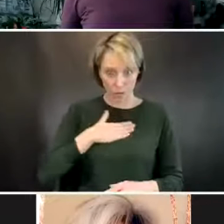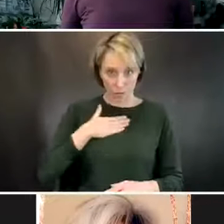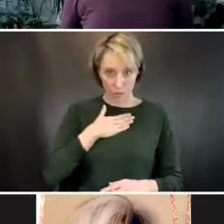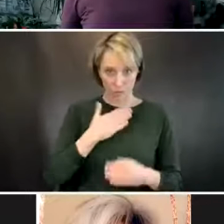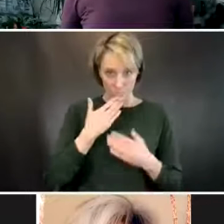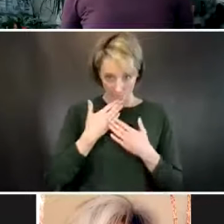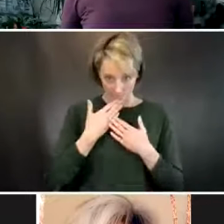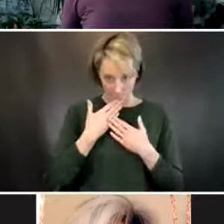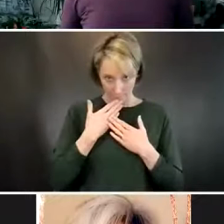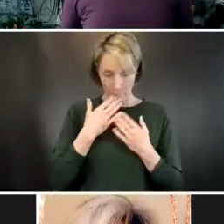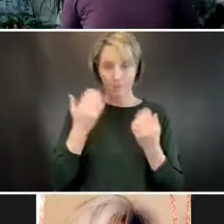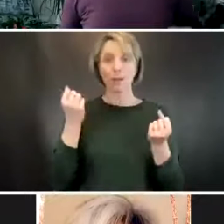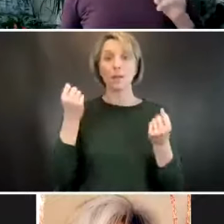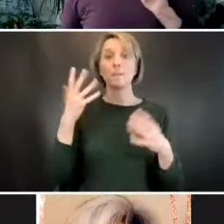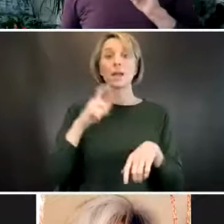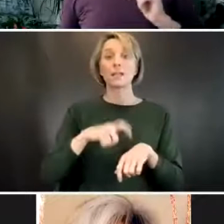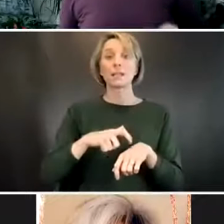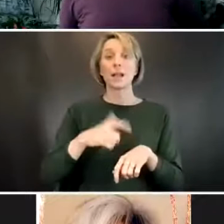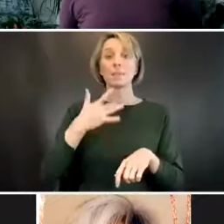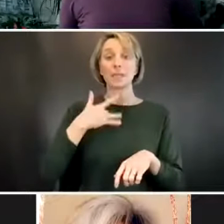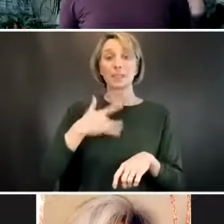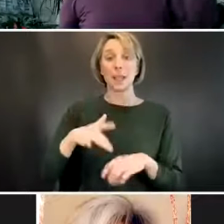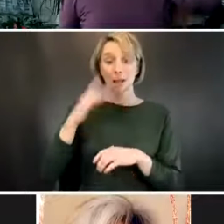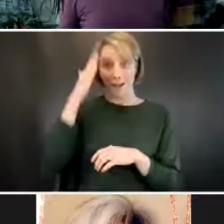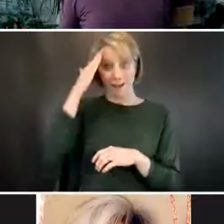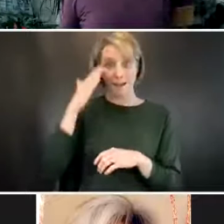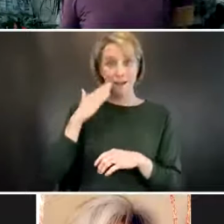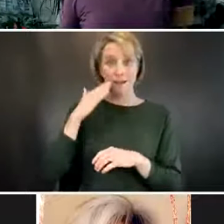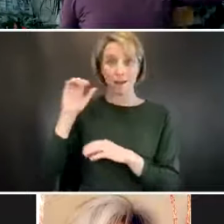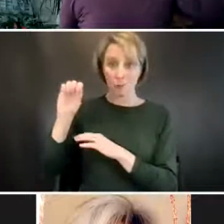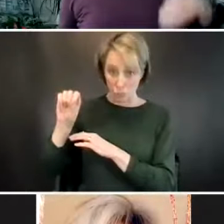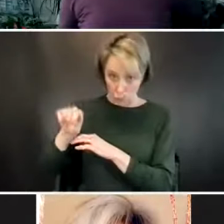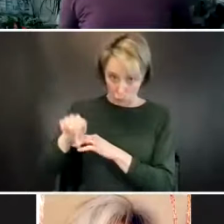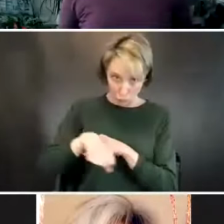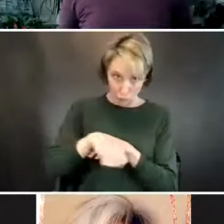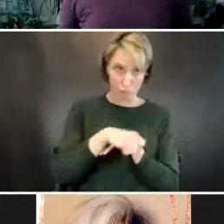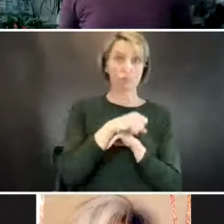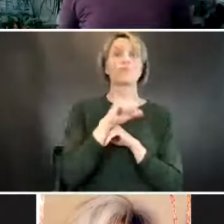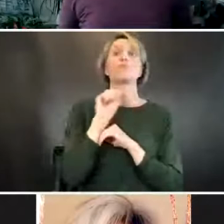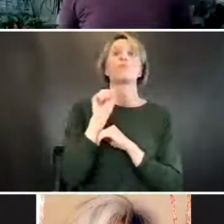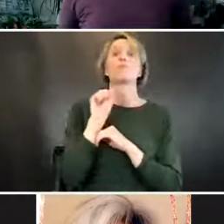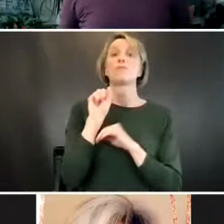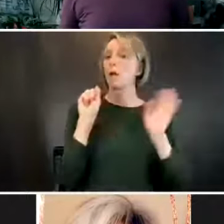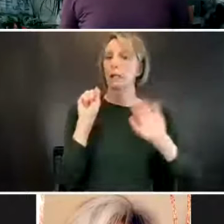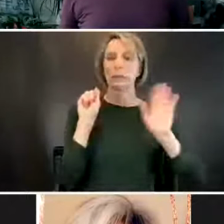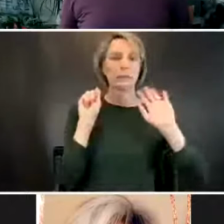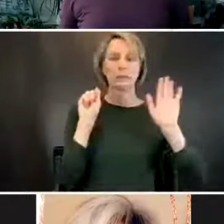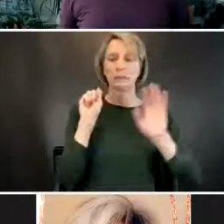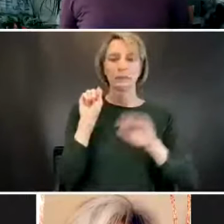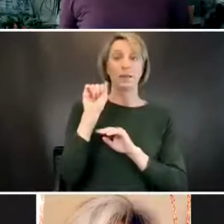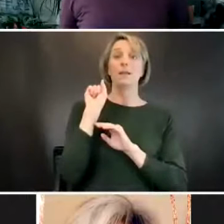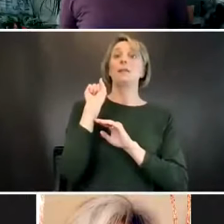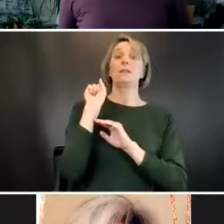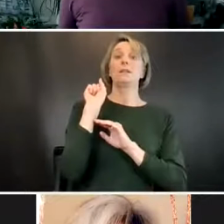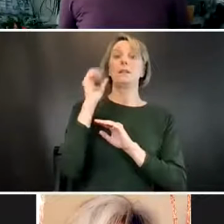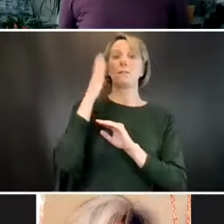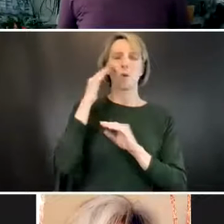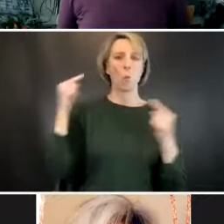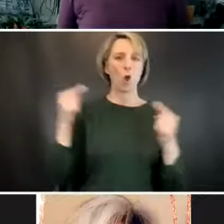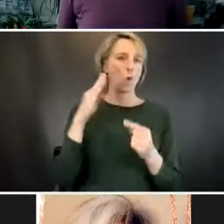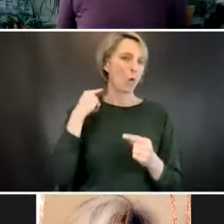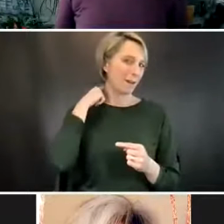our head and we might roll all the way to the back, but we're not going to do that because that's a lot of pressure on those precious little tiny neck bones. So we're just going to